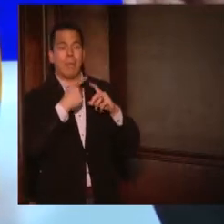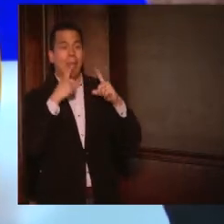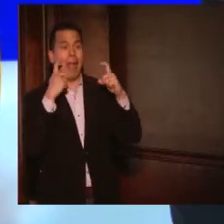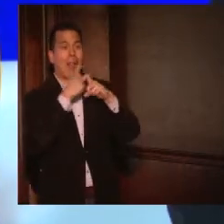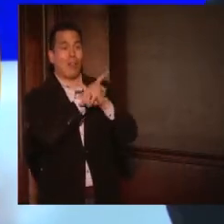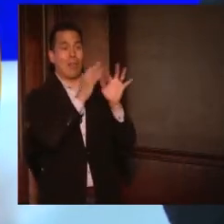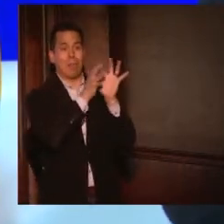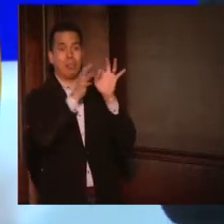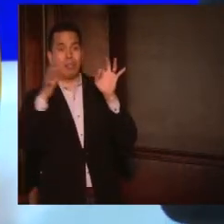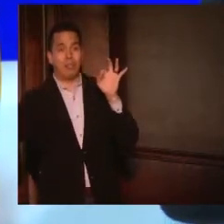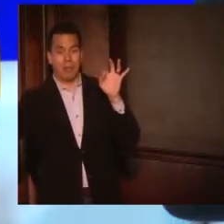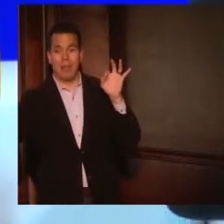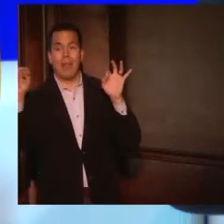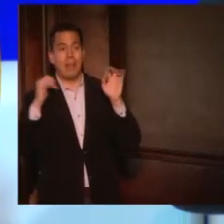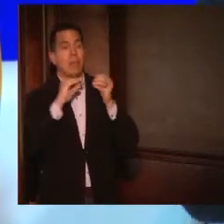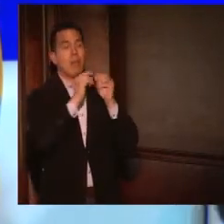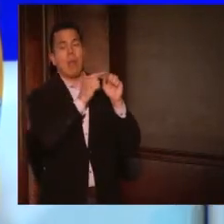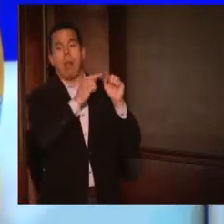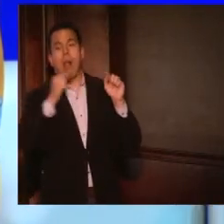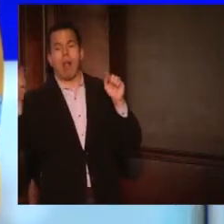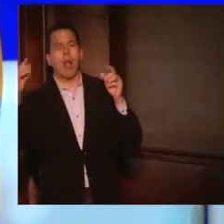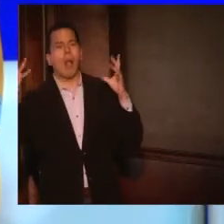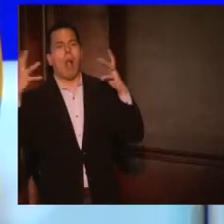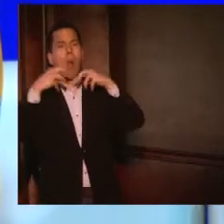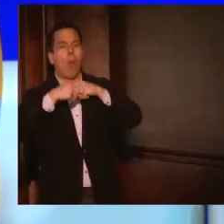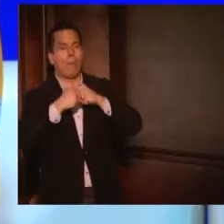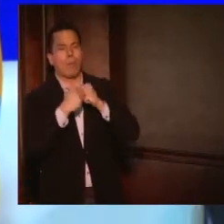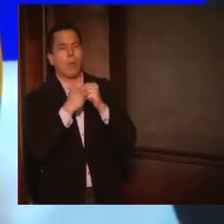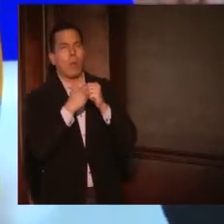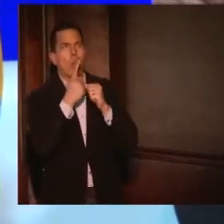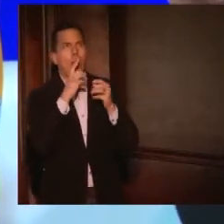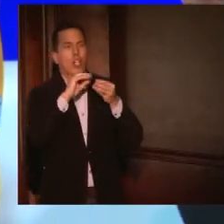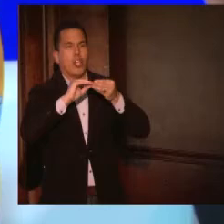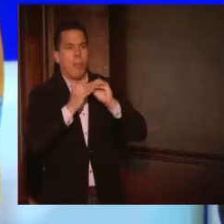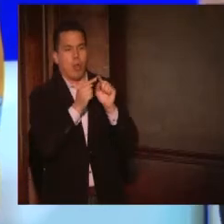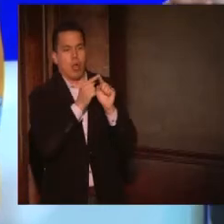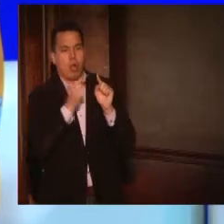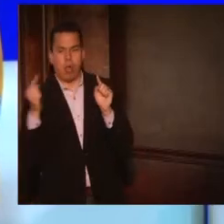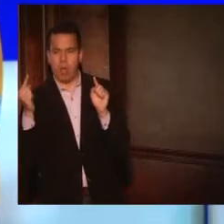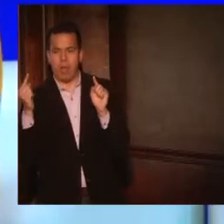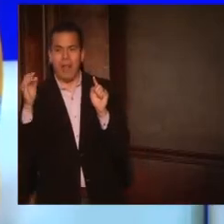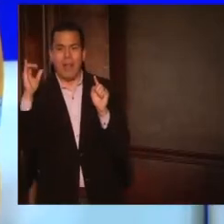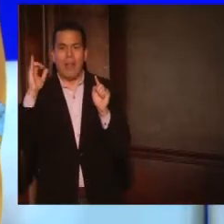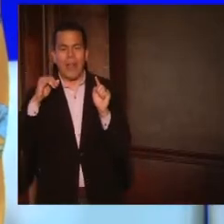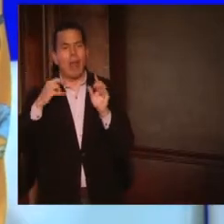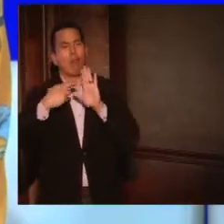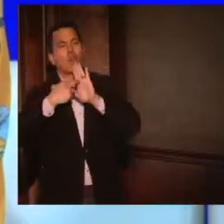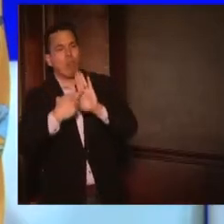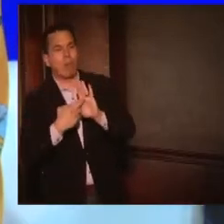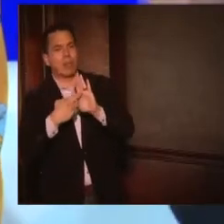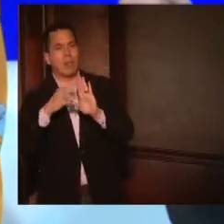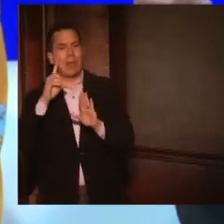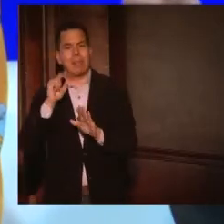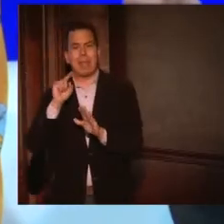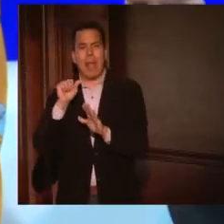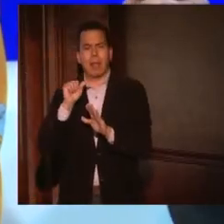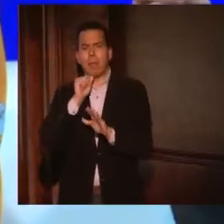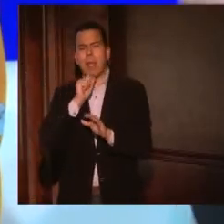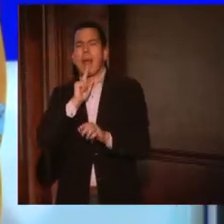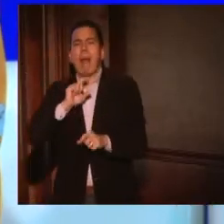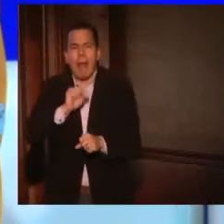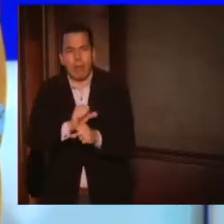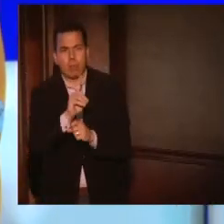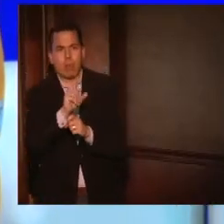numbers that are, they basically identify that data, but they do not represent that data. So if anything is changed in that data, you'll get a different